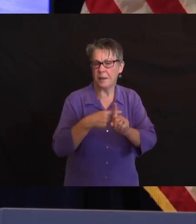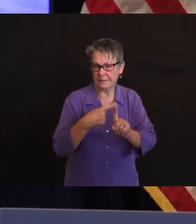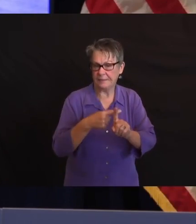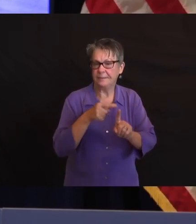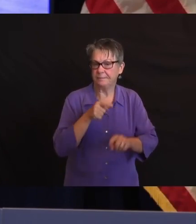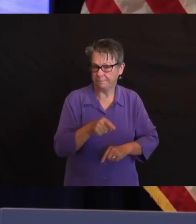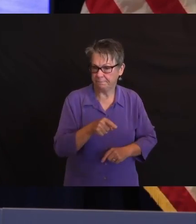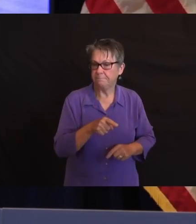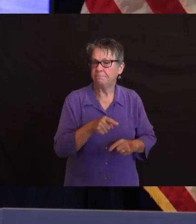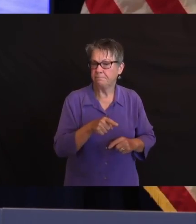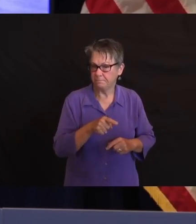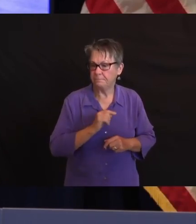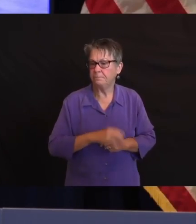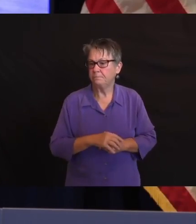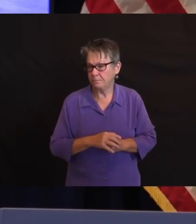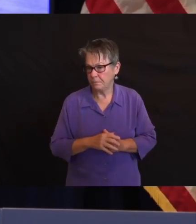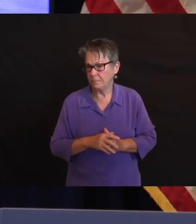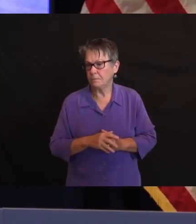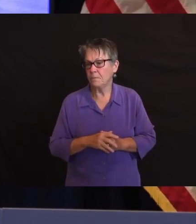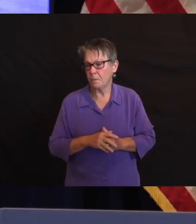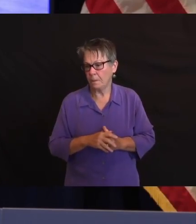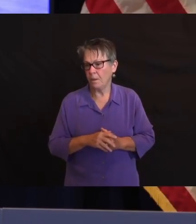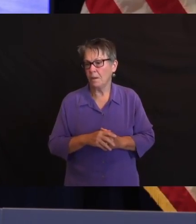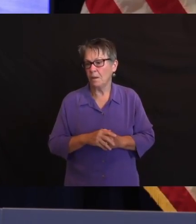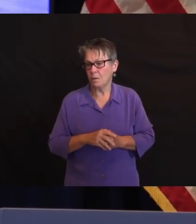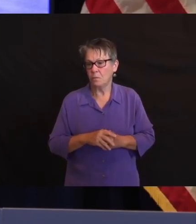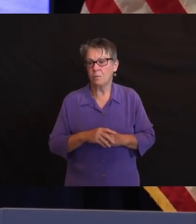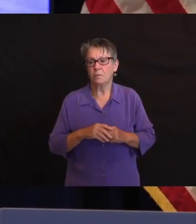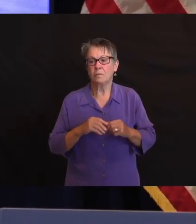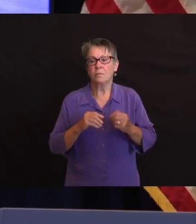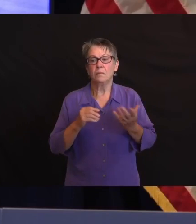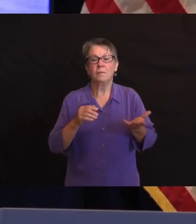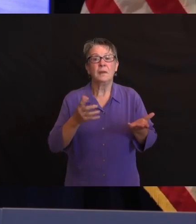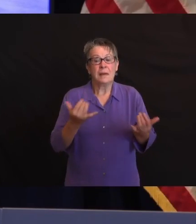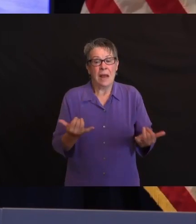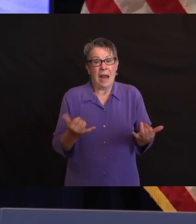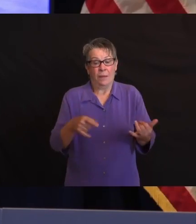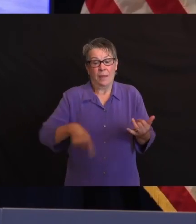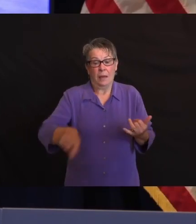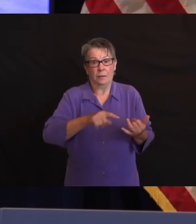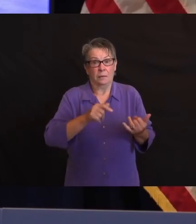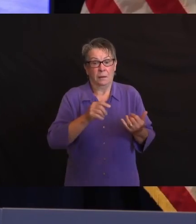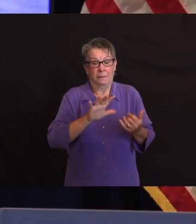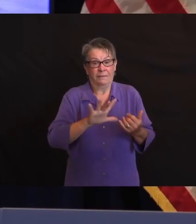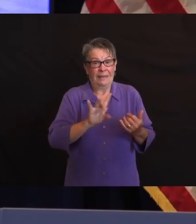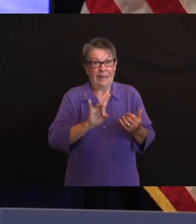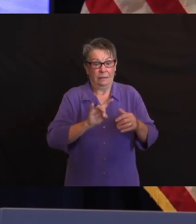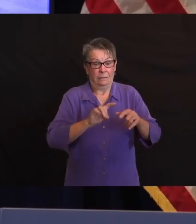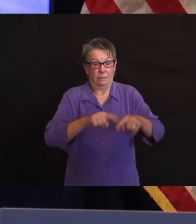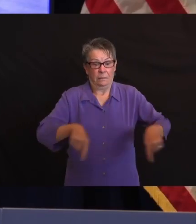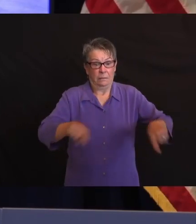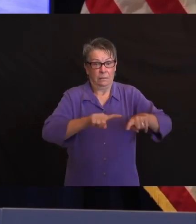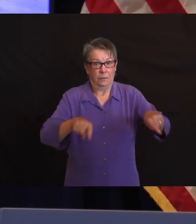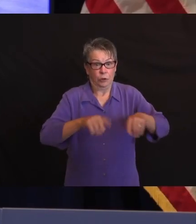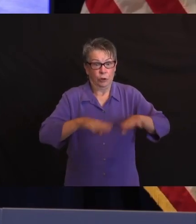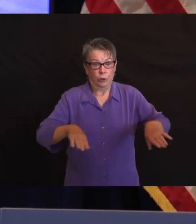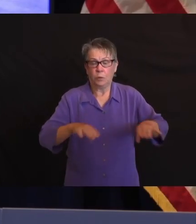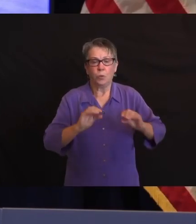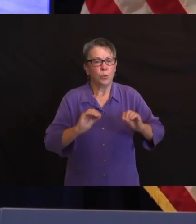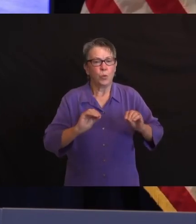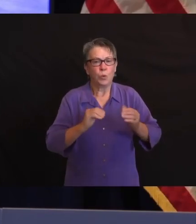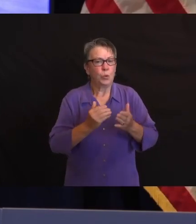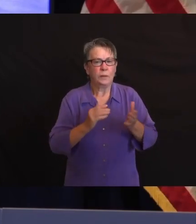In New Jersey, there are no deaths reported at this time. The ages of the children affected range from 1 to